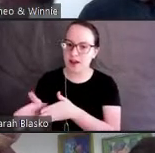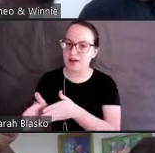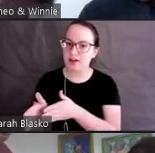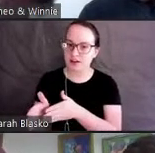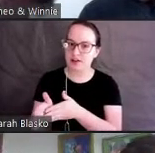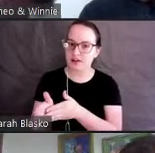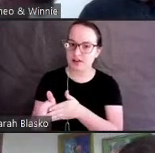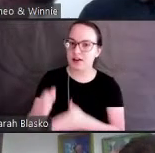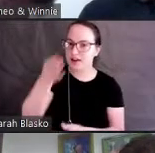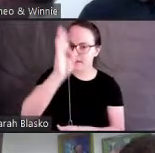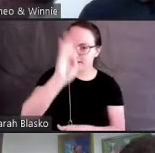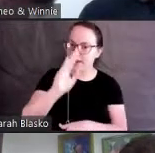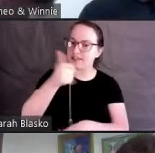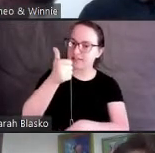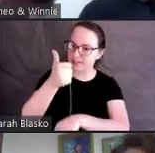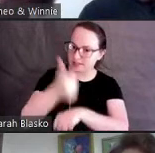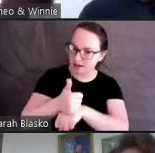by